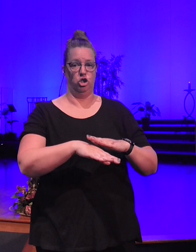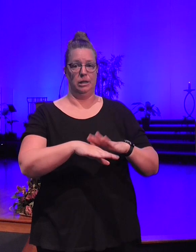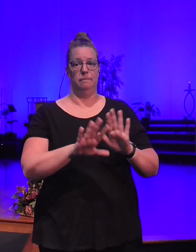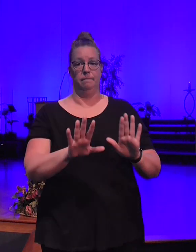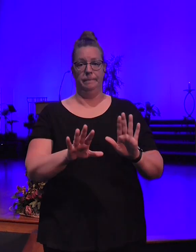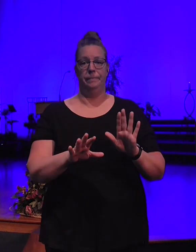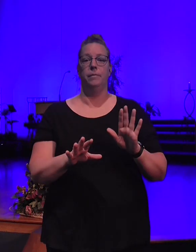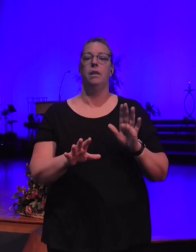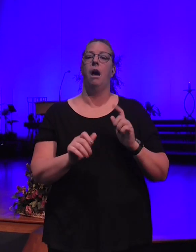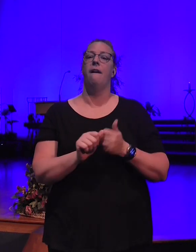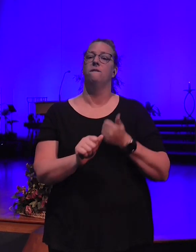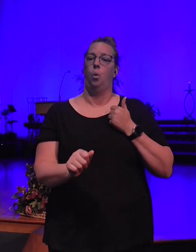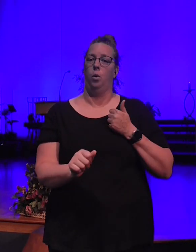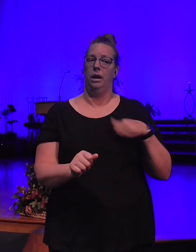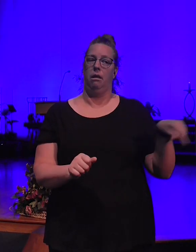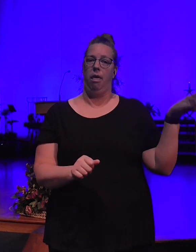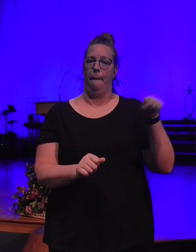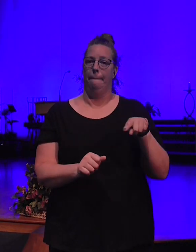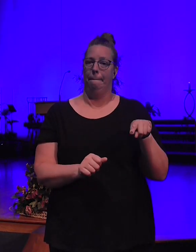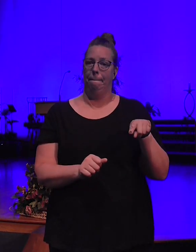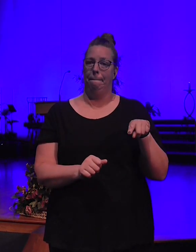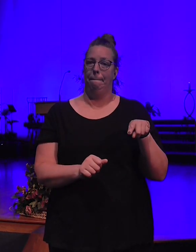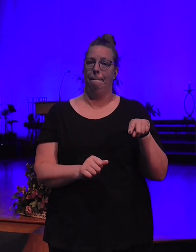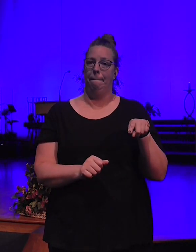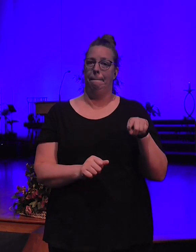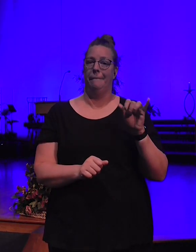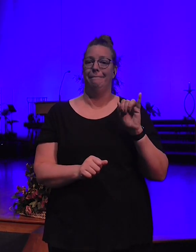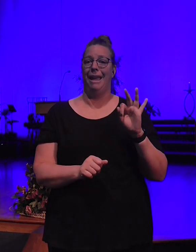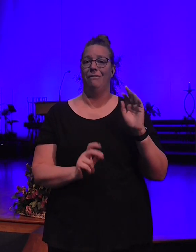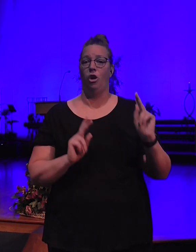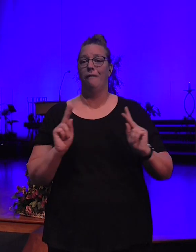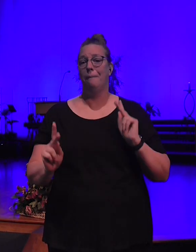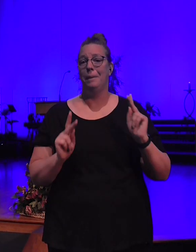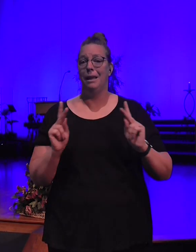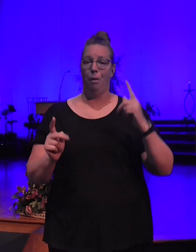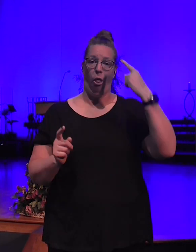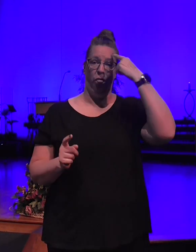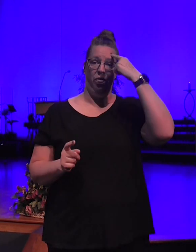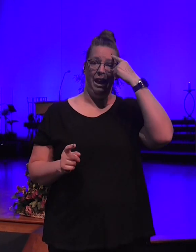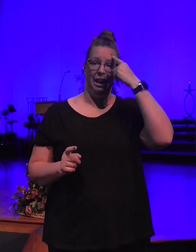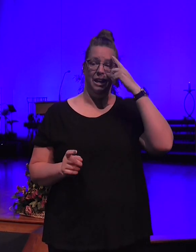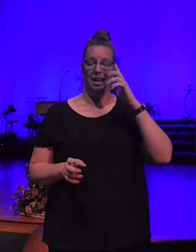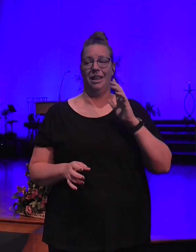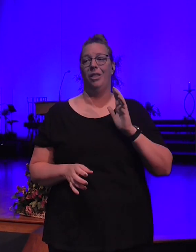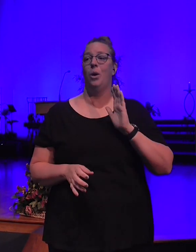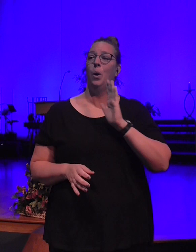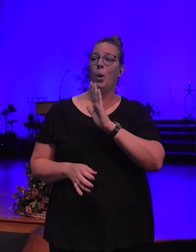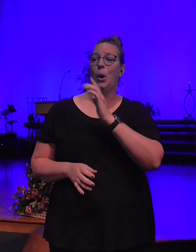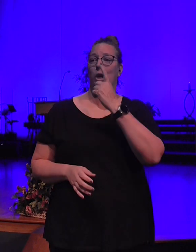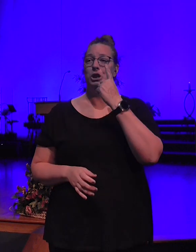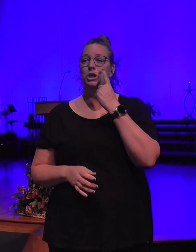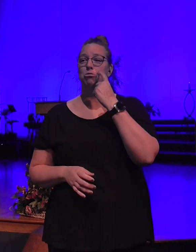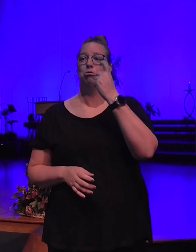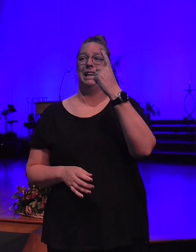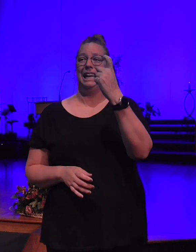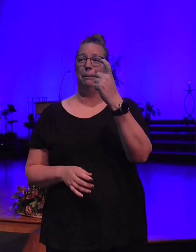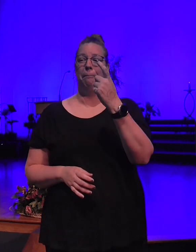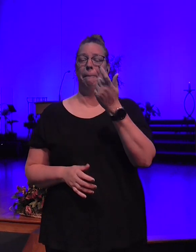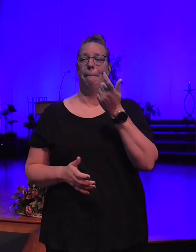you to avoid those. If you've got people who think that your dream is